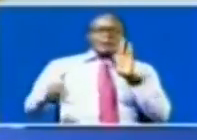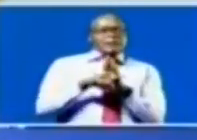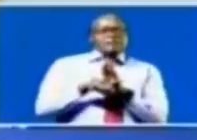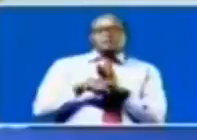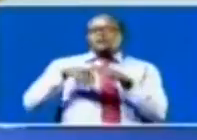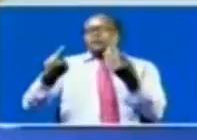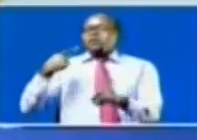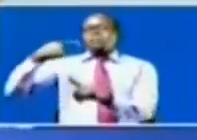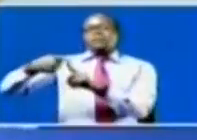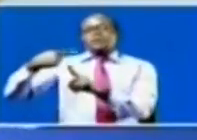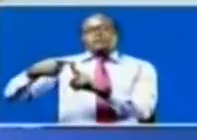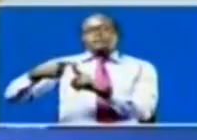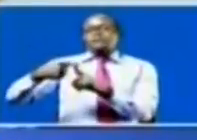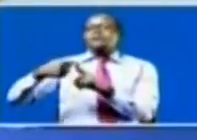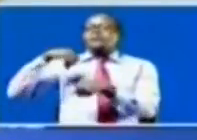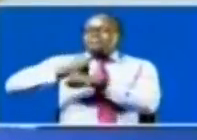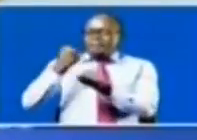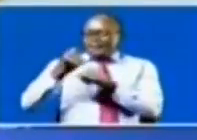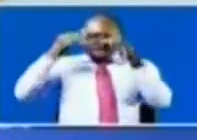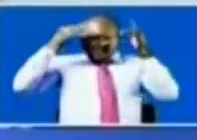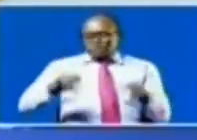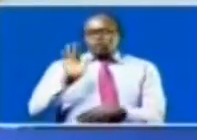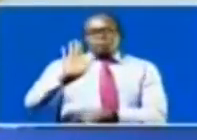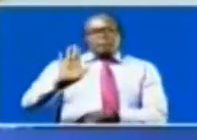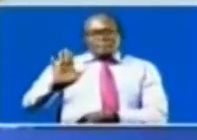it positive, make a stand, be known.